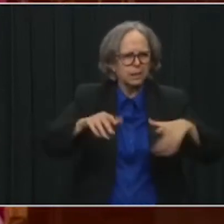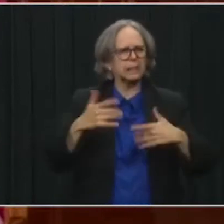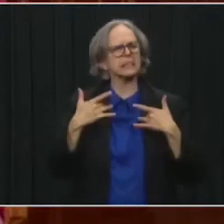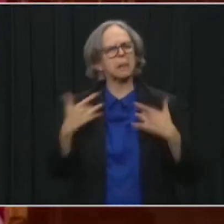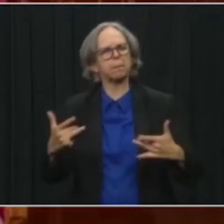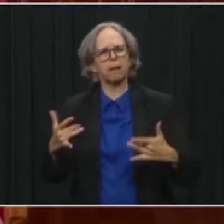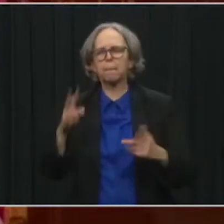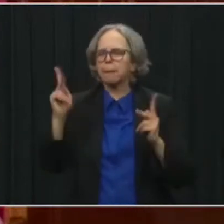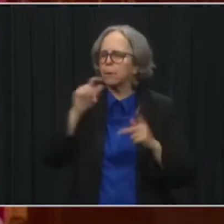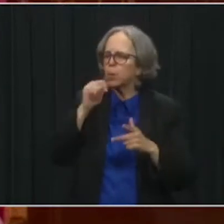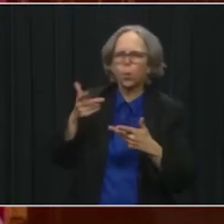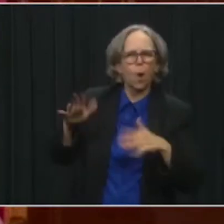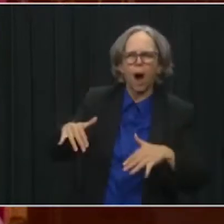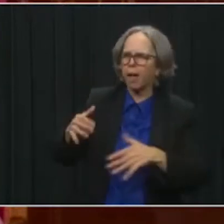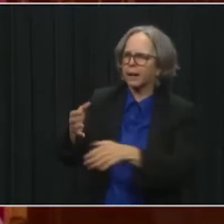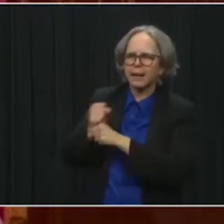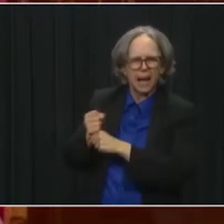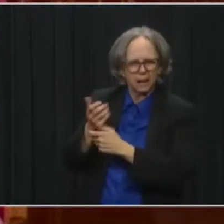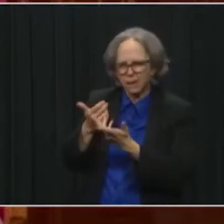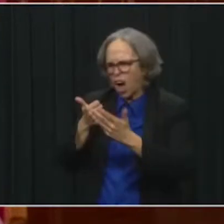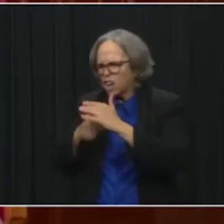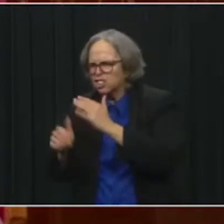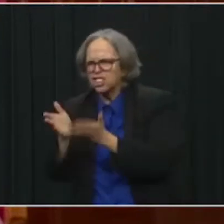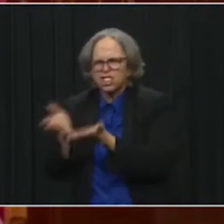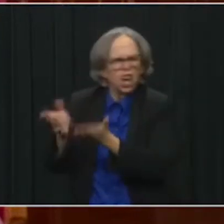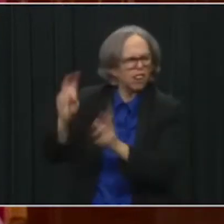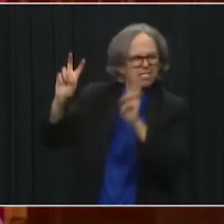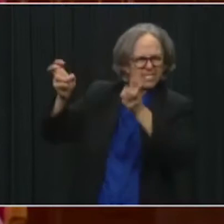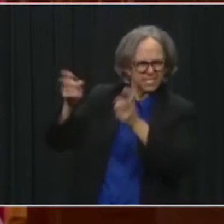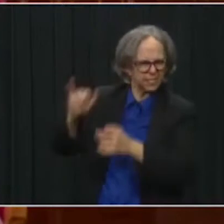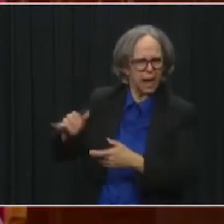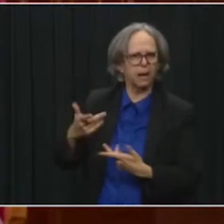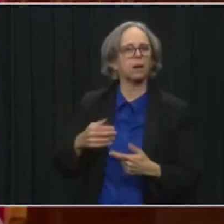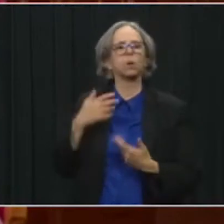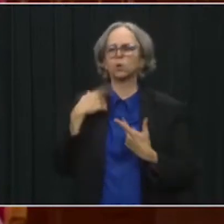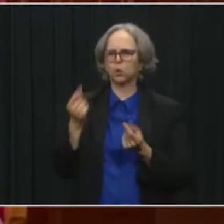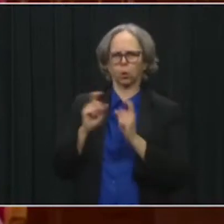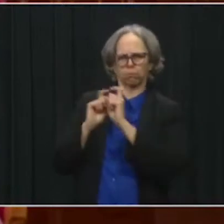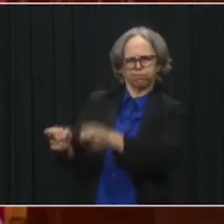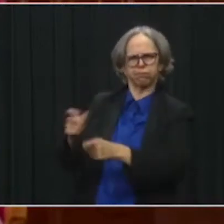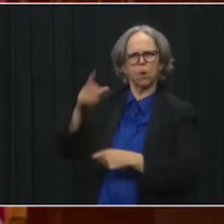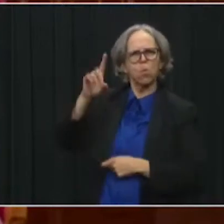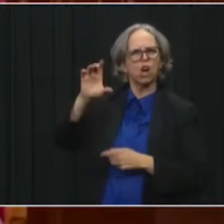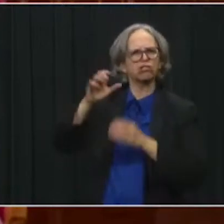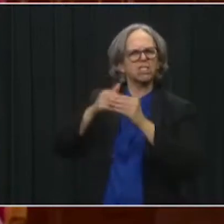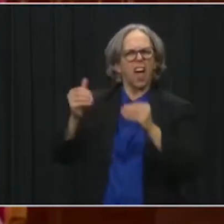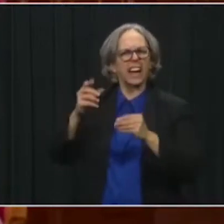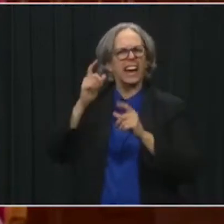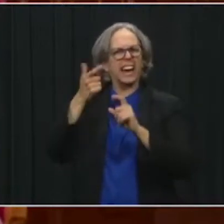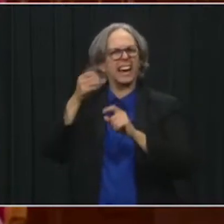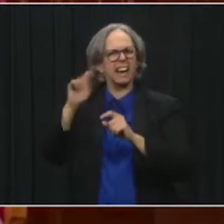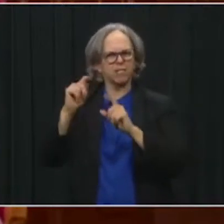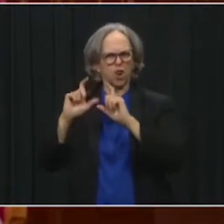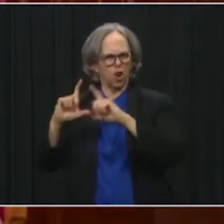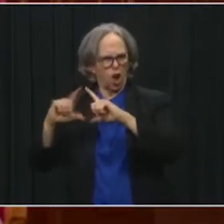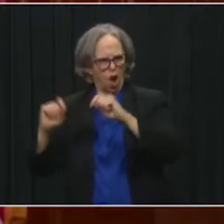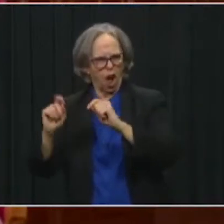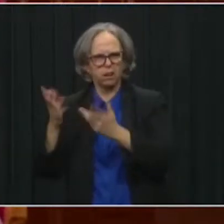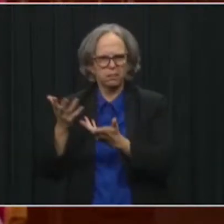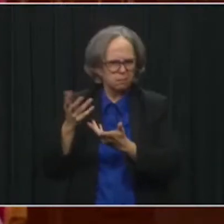for getting their first shot. Columbus Public Health laid the groundwork, getting feedback, identifying